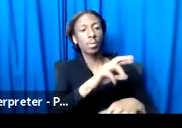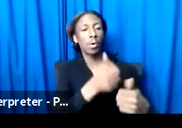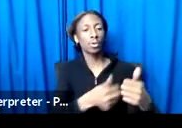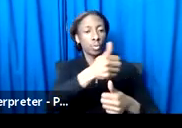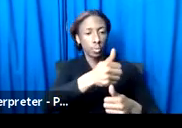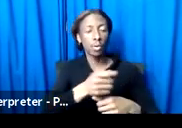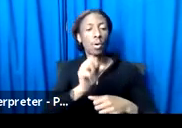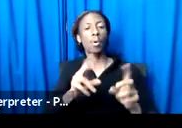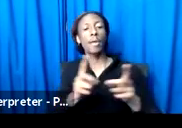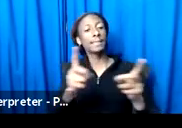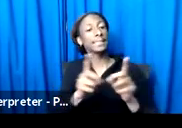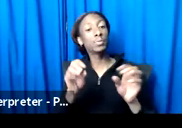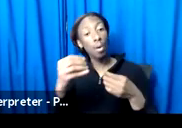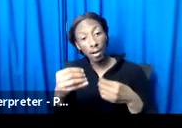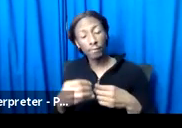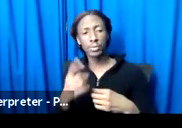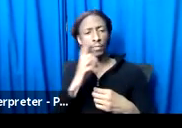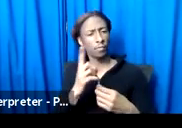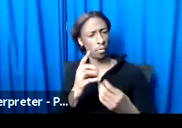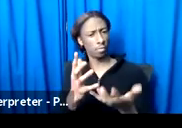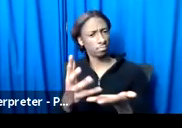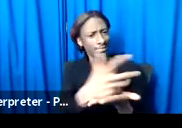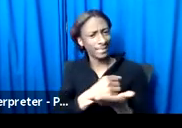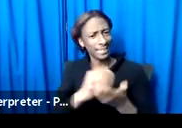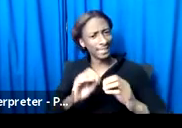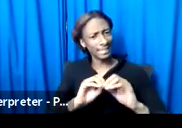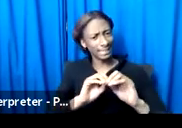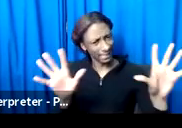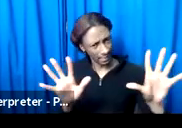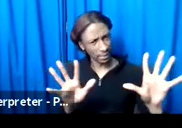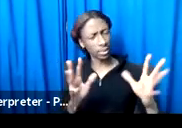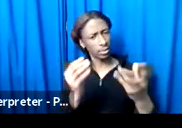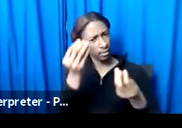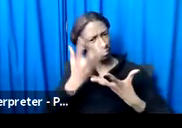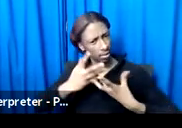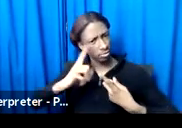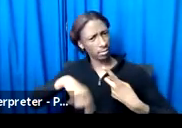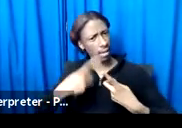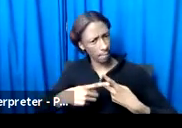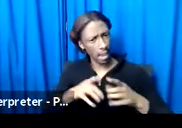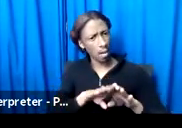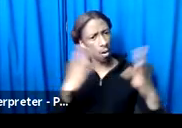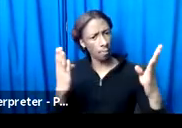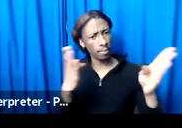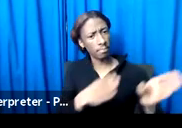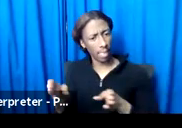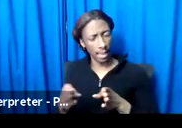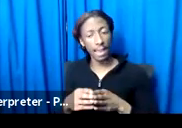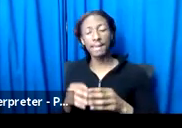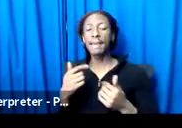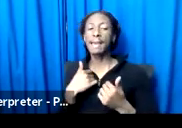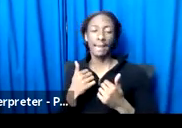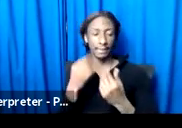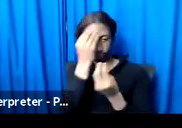the district office to get clear details on the reopening plan. I can share with you that every district across